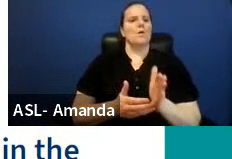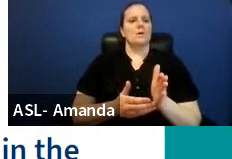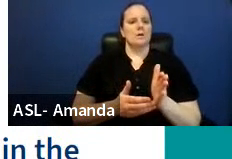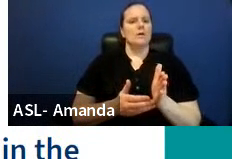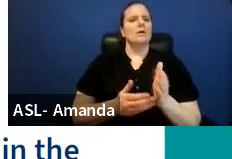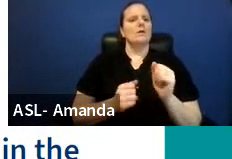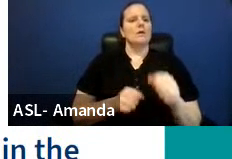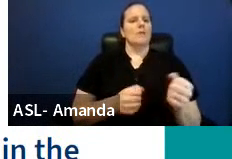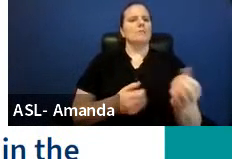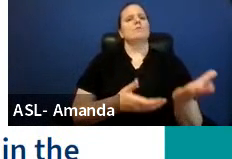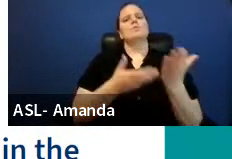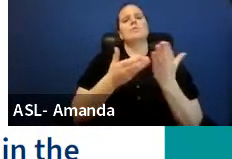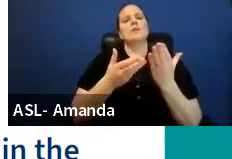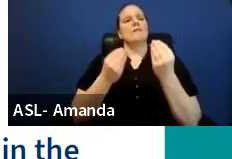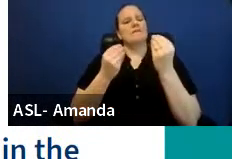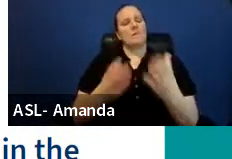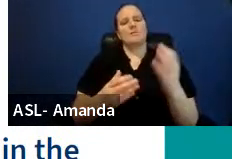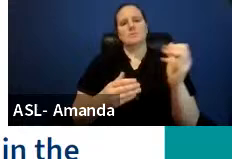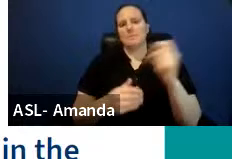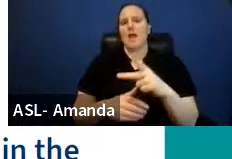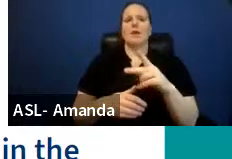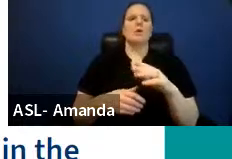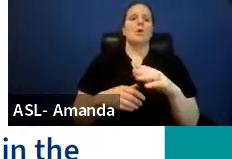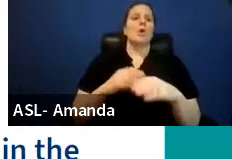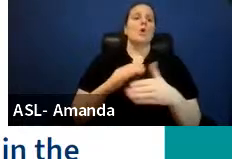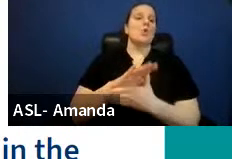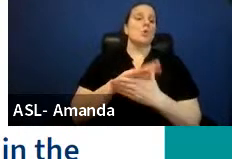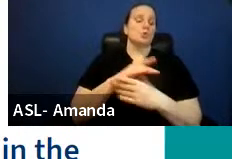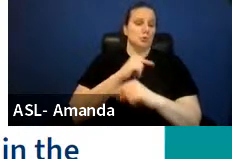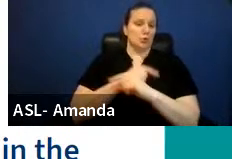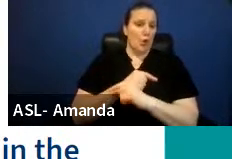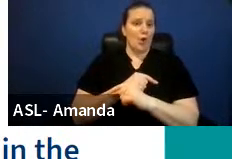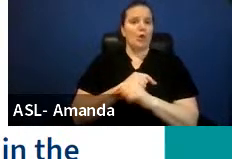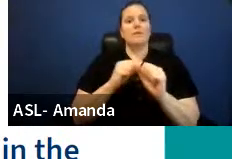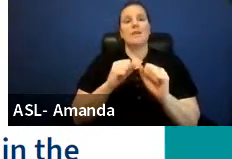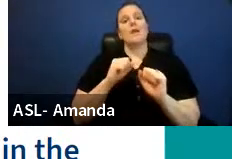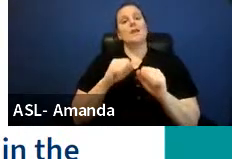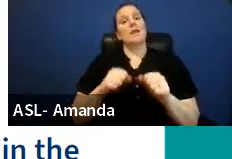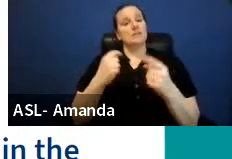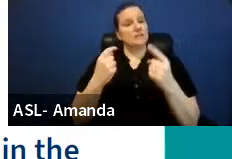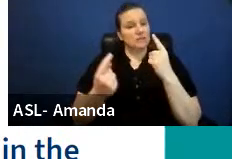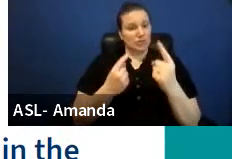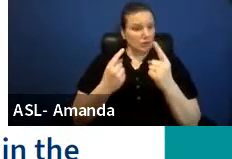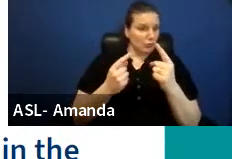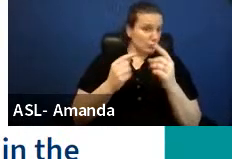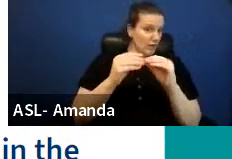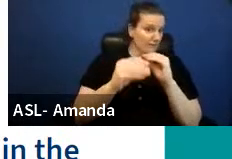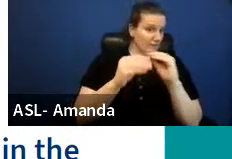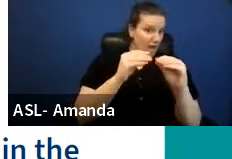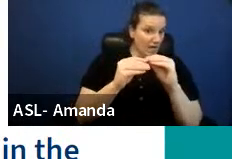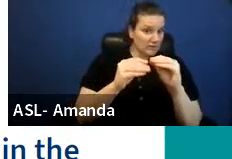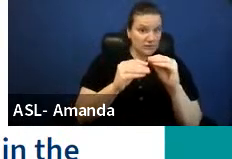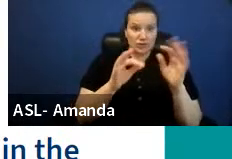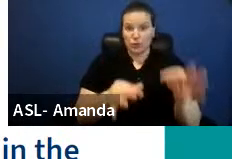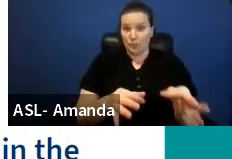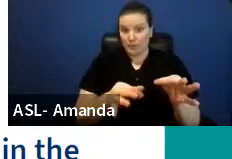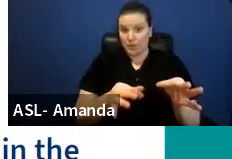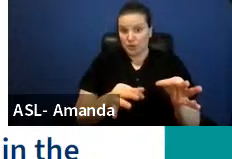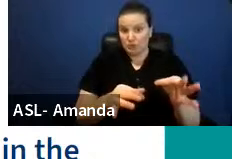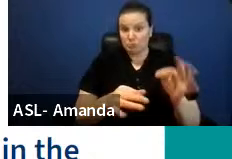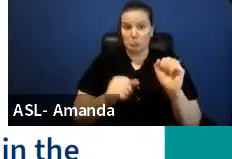bring information back to the Coast Guard such that they can consider issuing a revised determination